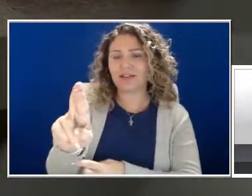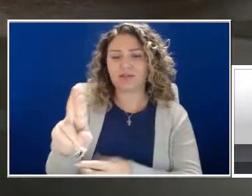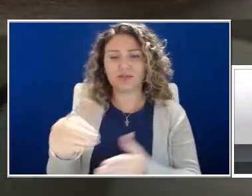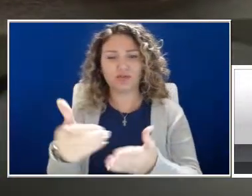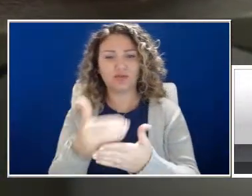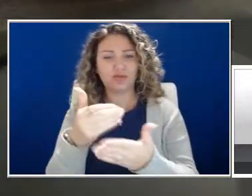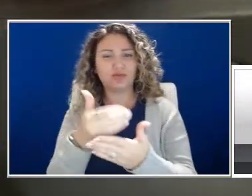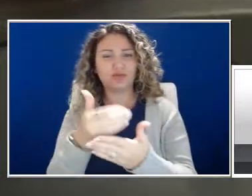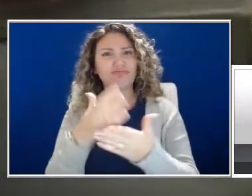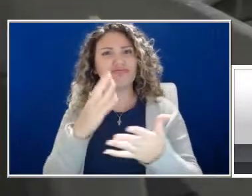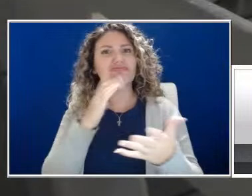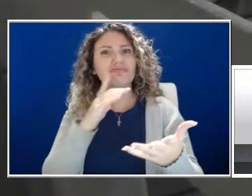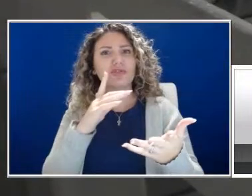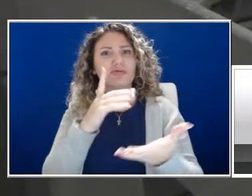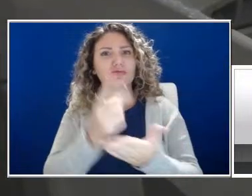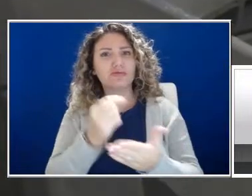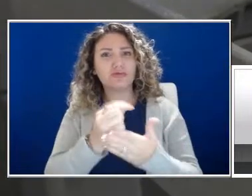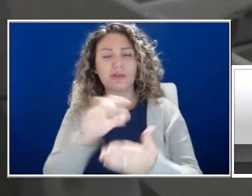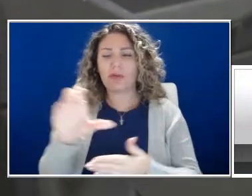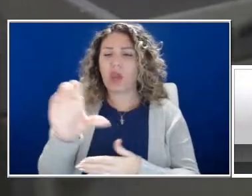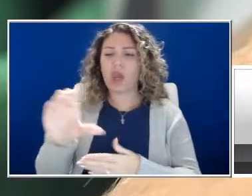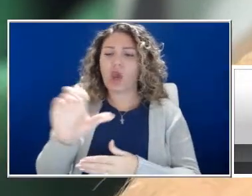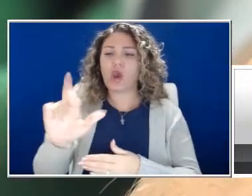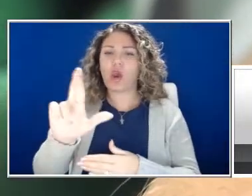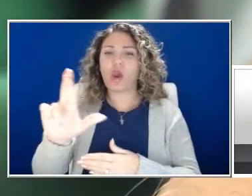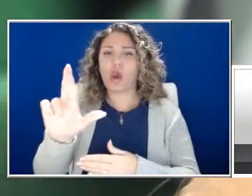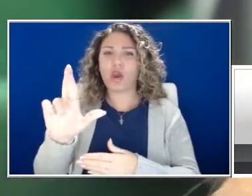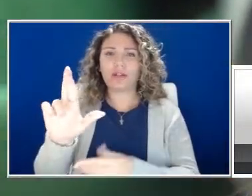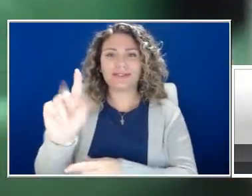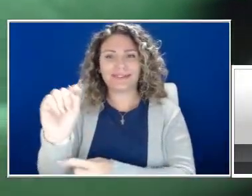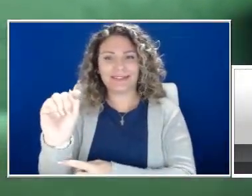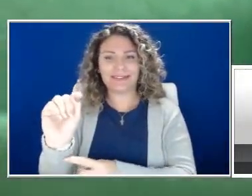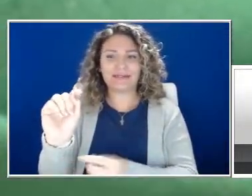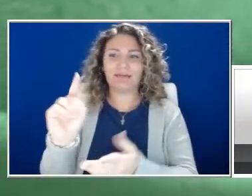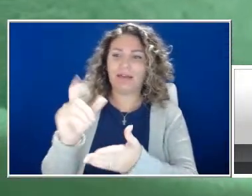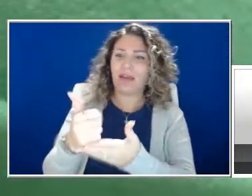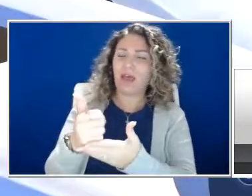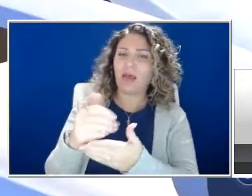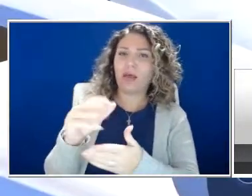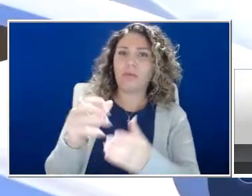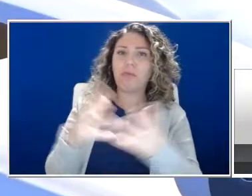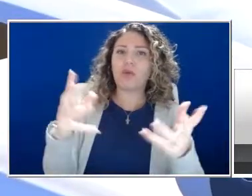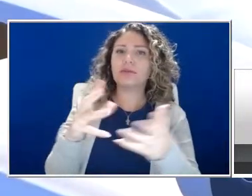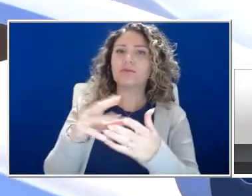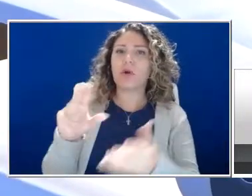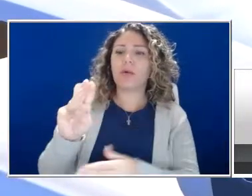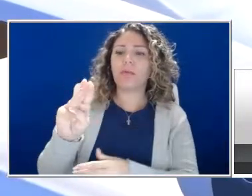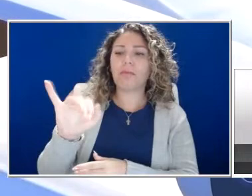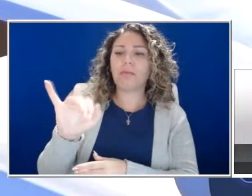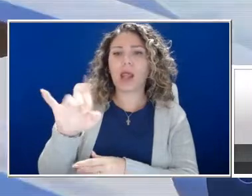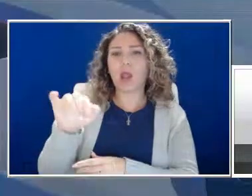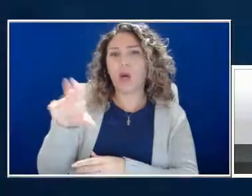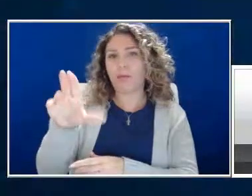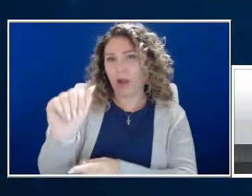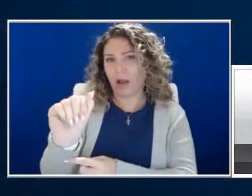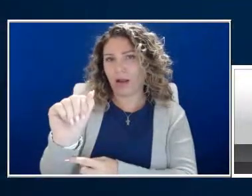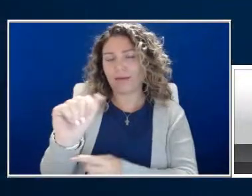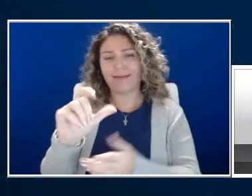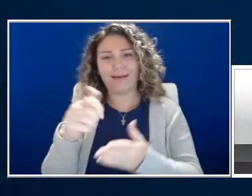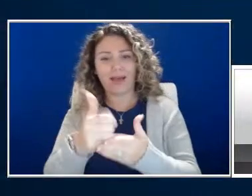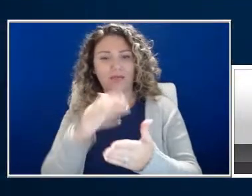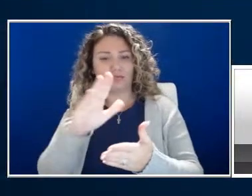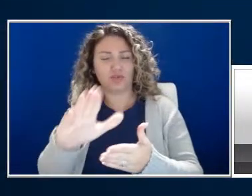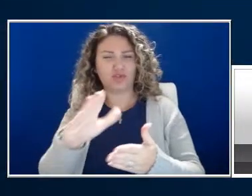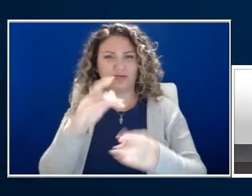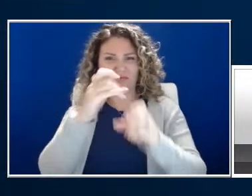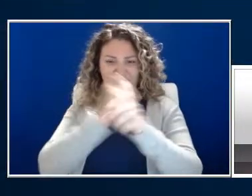helping patients with multiple myeloma. It's a treatment that uses your own immune system to fight cancer. Our guests today are Jody